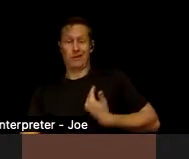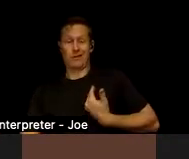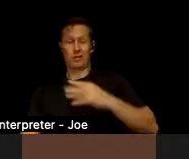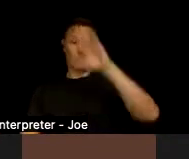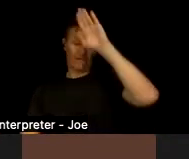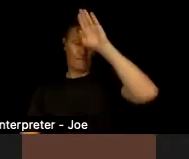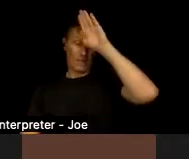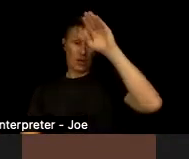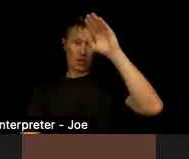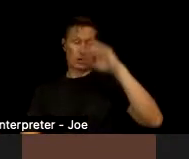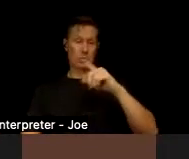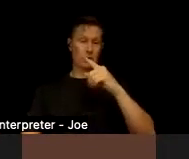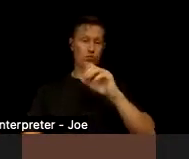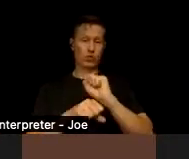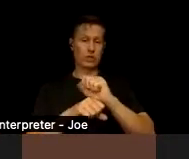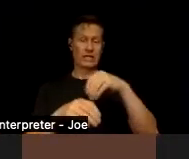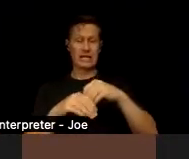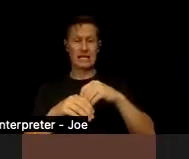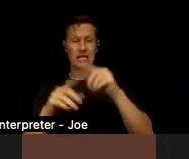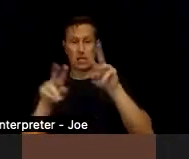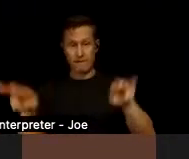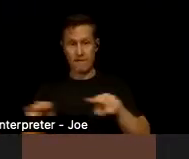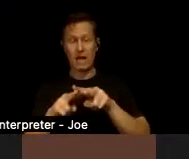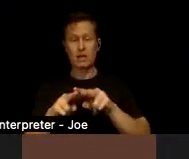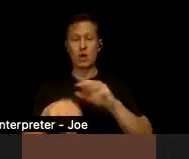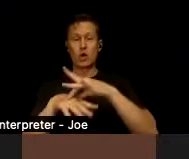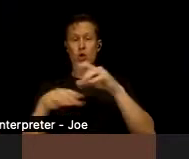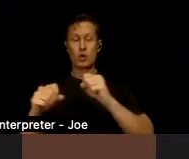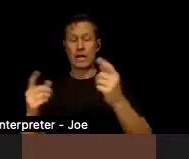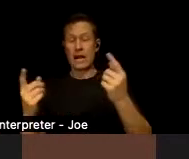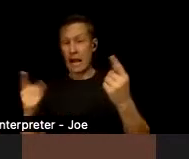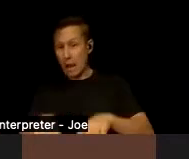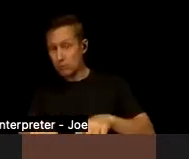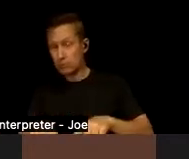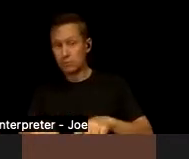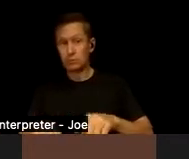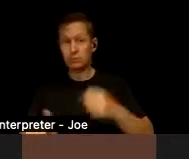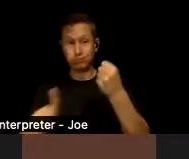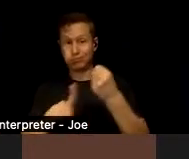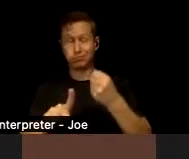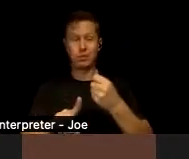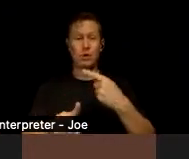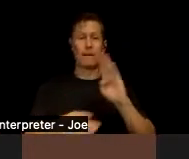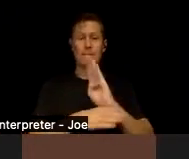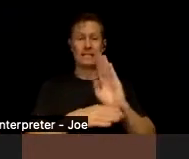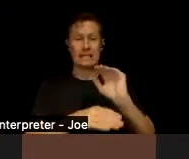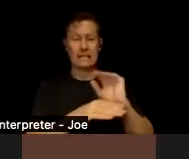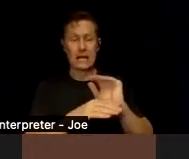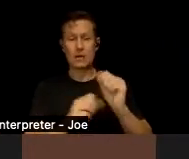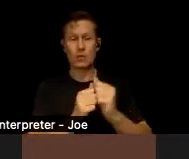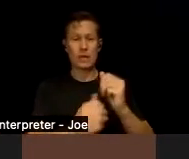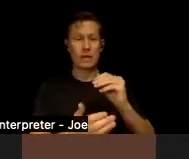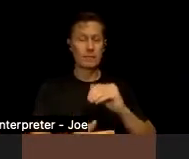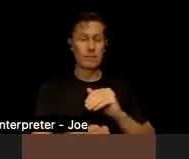valley when the Landers earthquake struck. We had had an extremely busy night that night, running medical aids and some